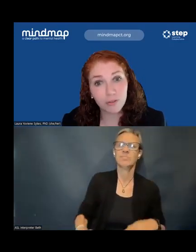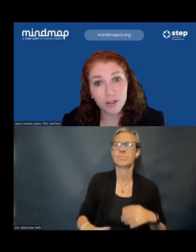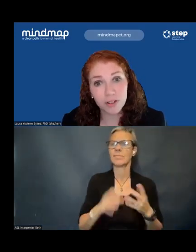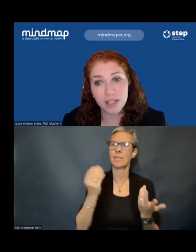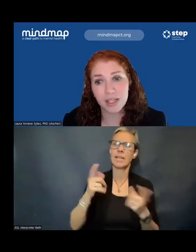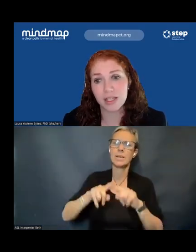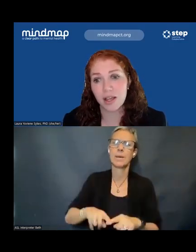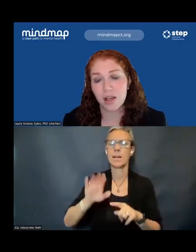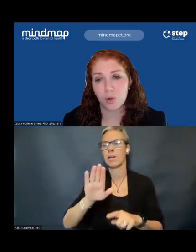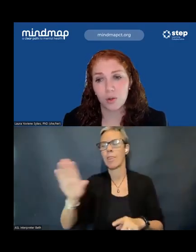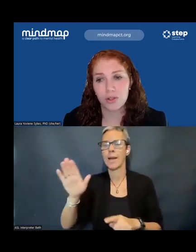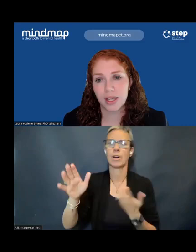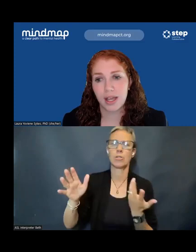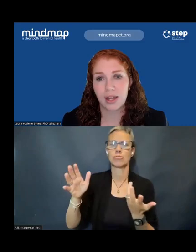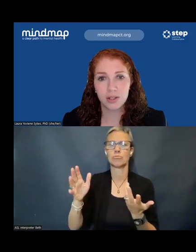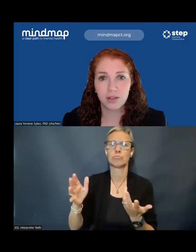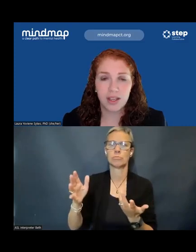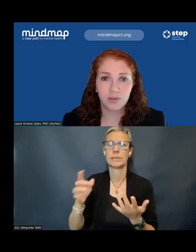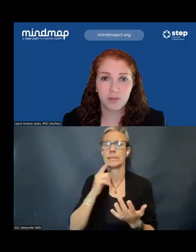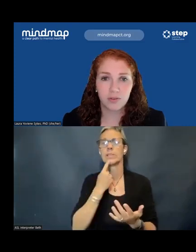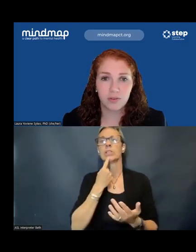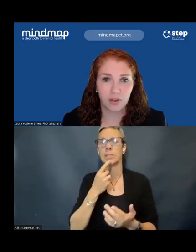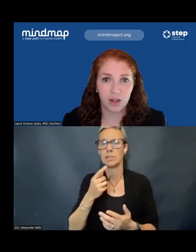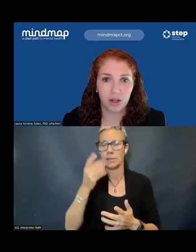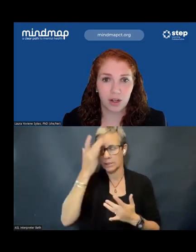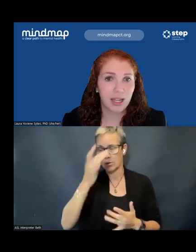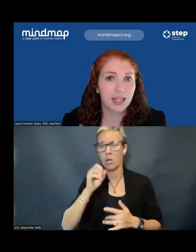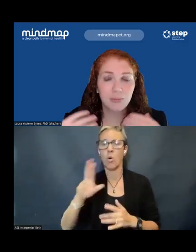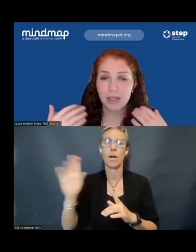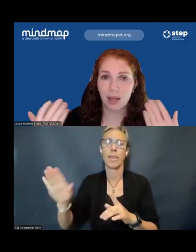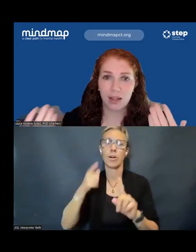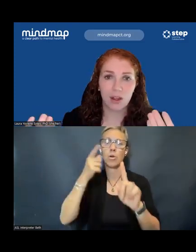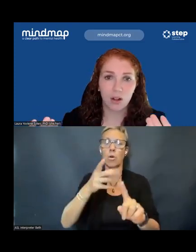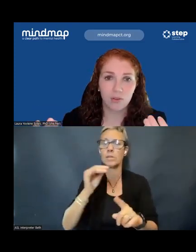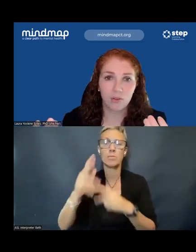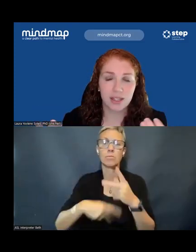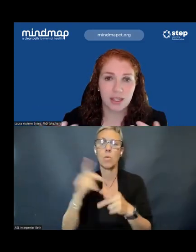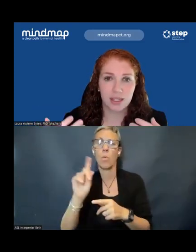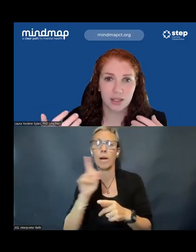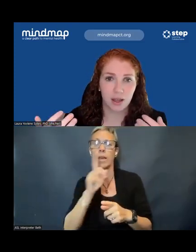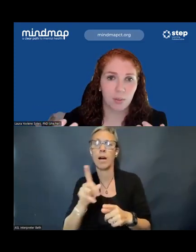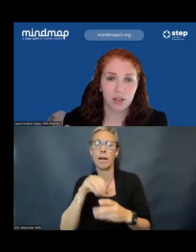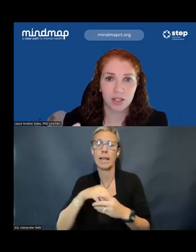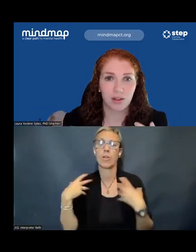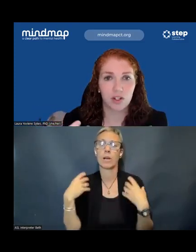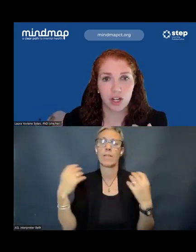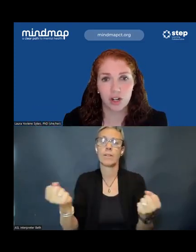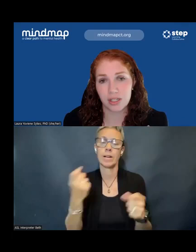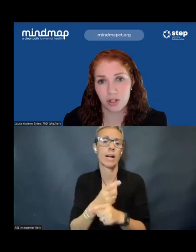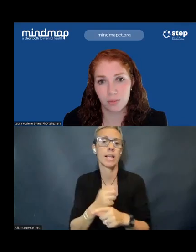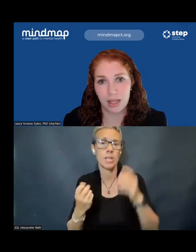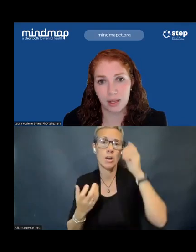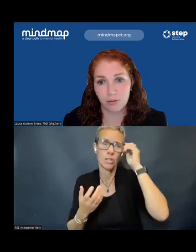their preferences, goals, and also the phase of recovery that they're in. And keeping in mind that all of this is amongst a kind of a